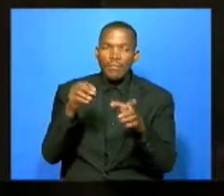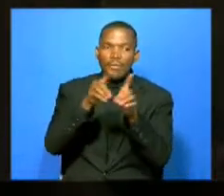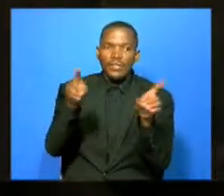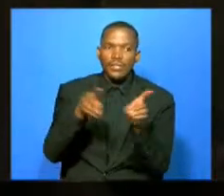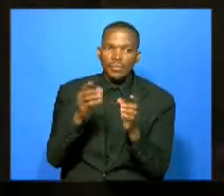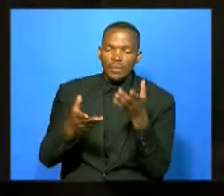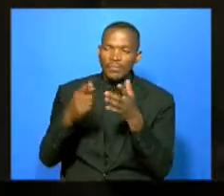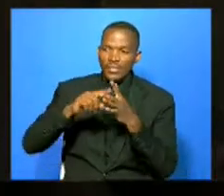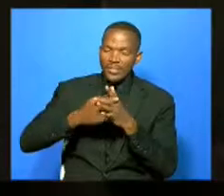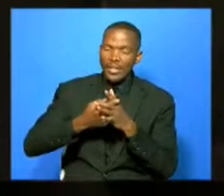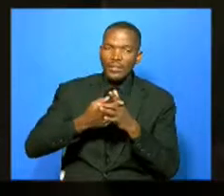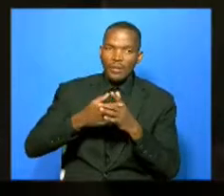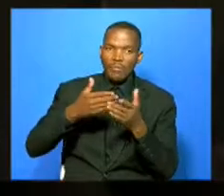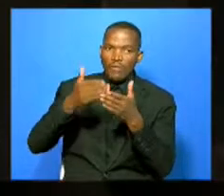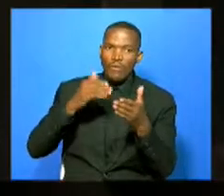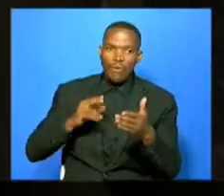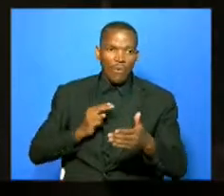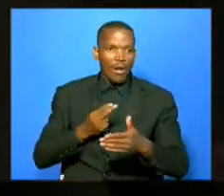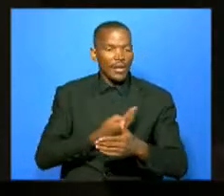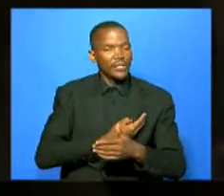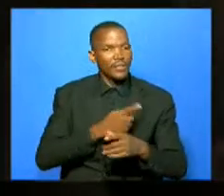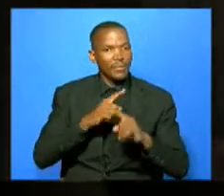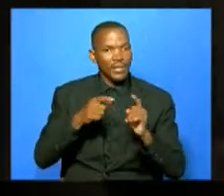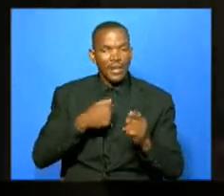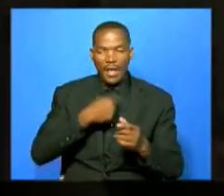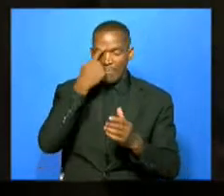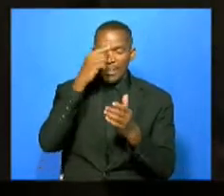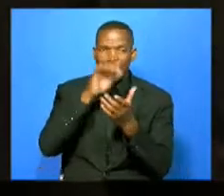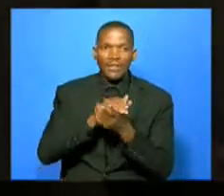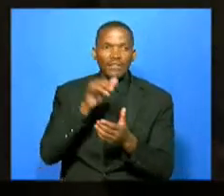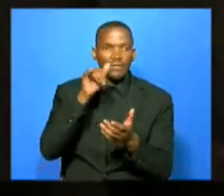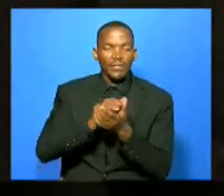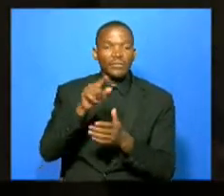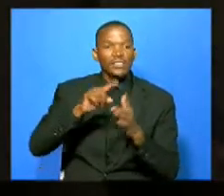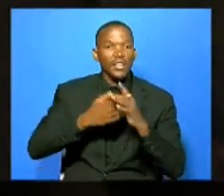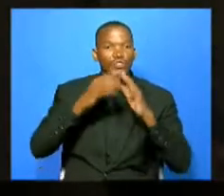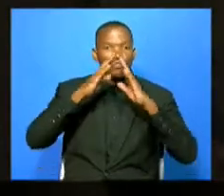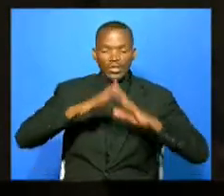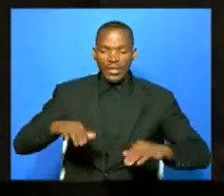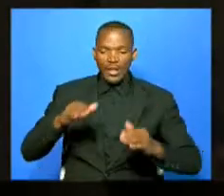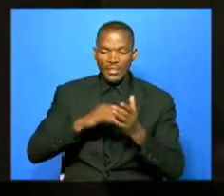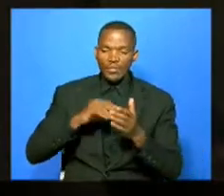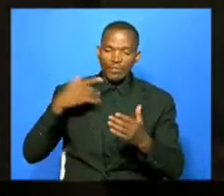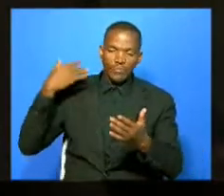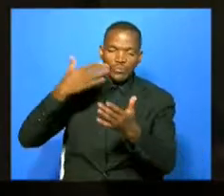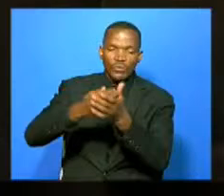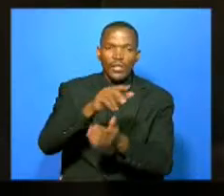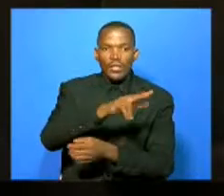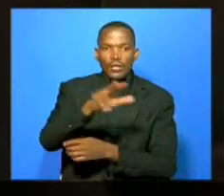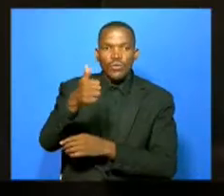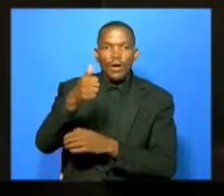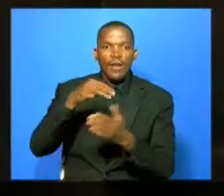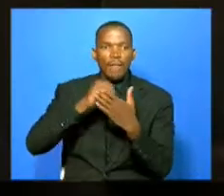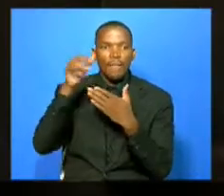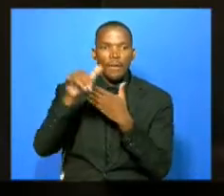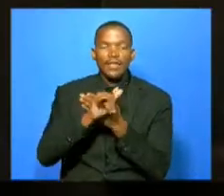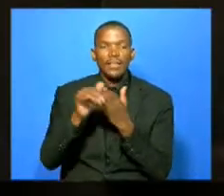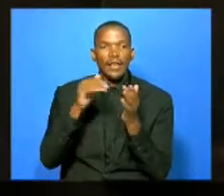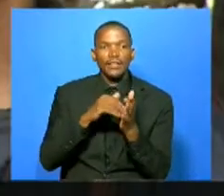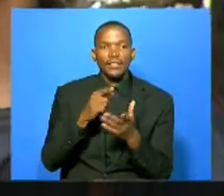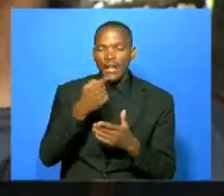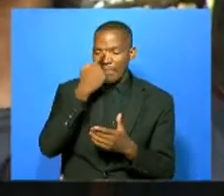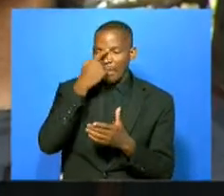di simolotse pele ga rona mme ke dumela gore simolola motsatsi la gompieno go itlhela di-31 tsa ga mmei mme ebile ke dumela